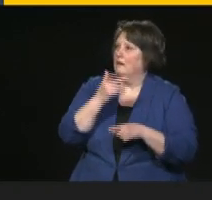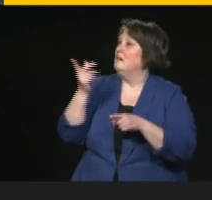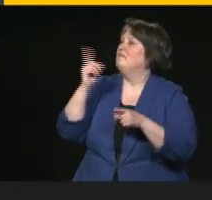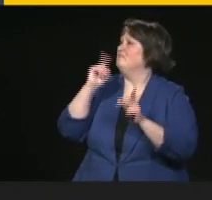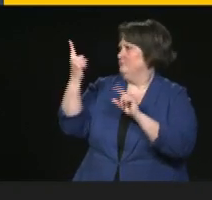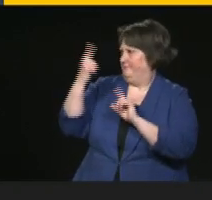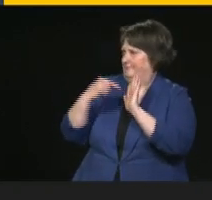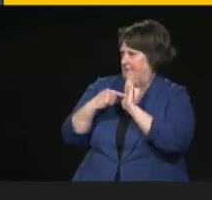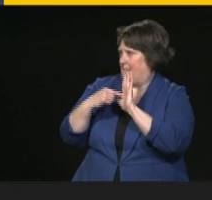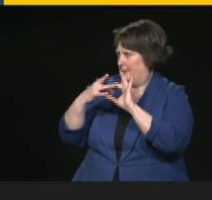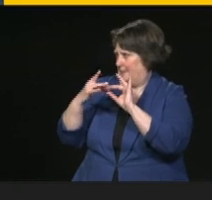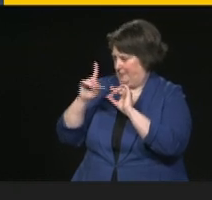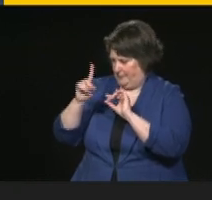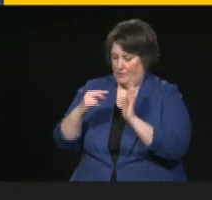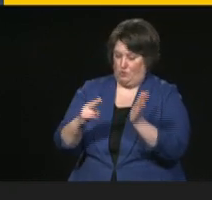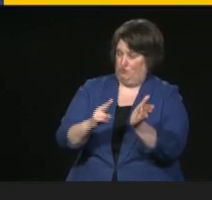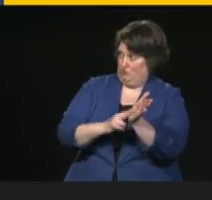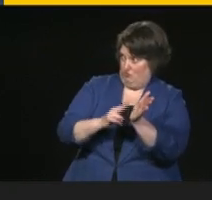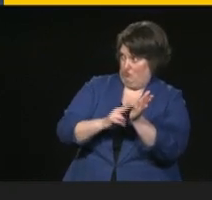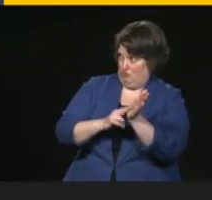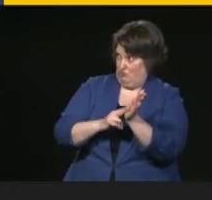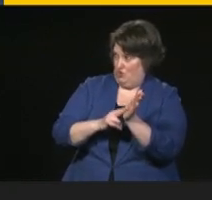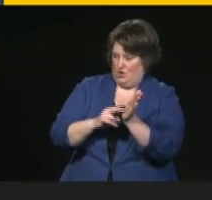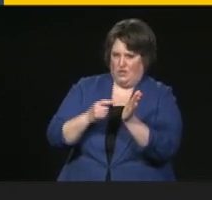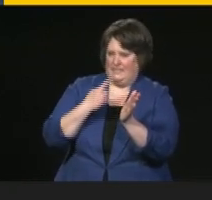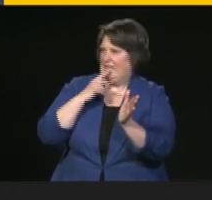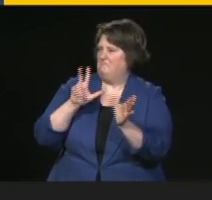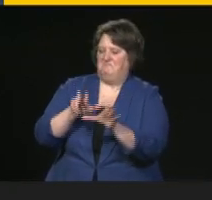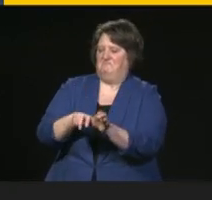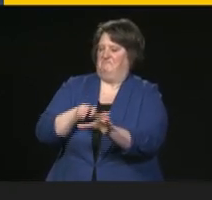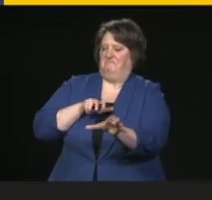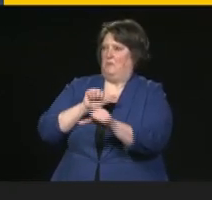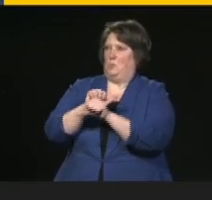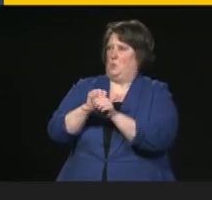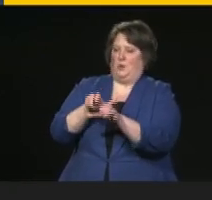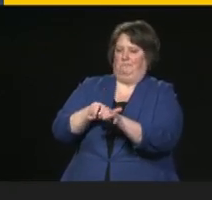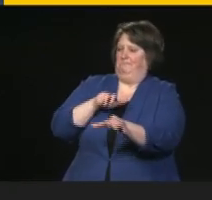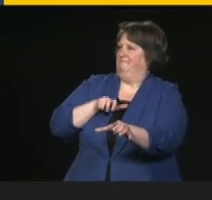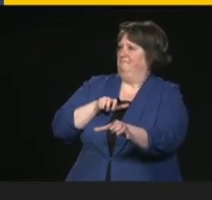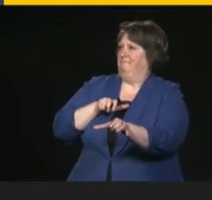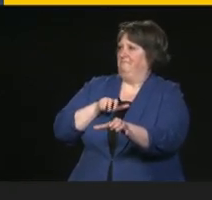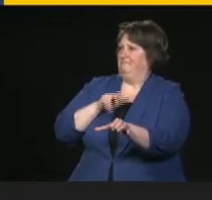decides to leave her job because she doesn't feel comfortable working,